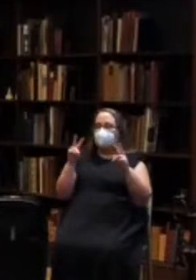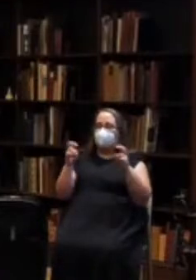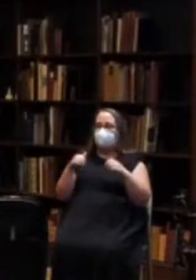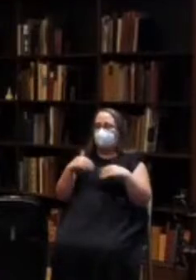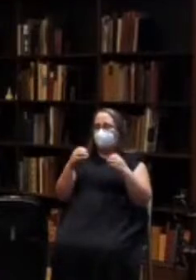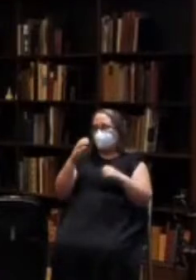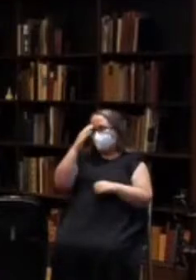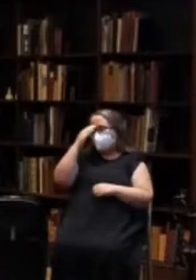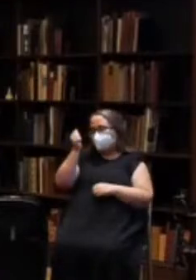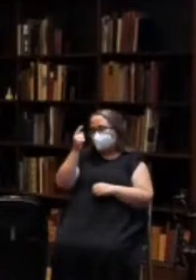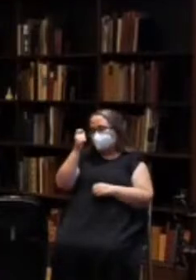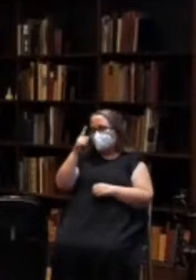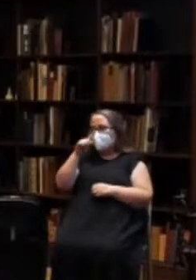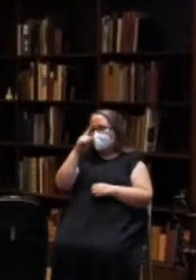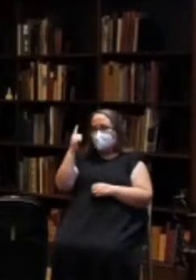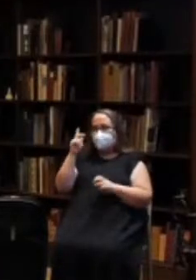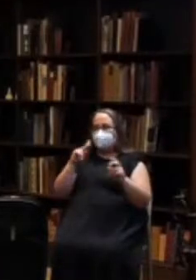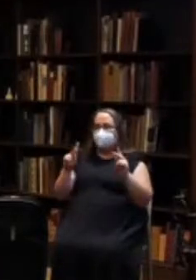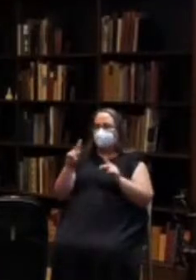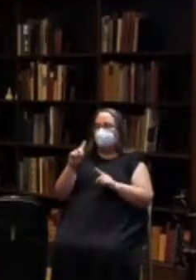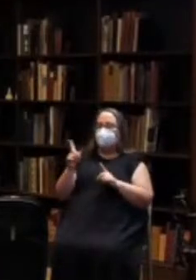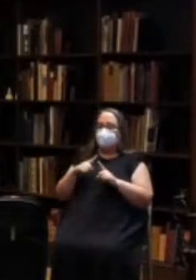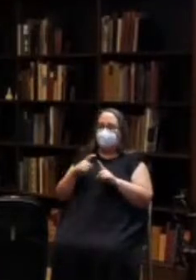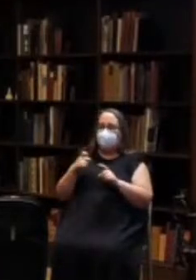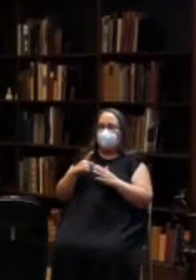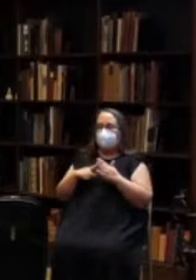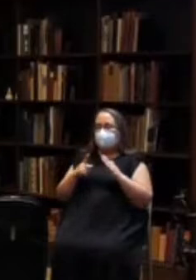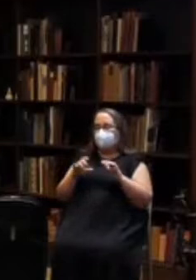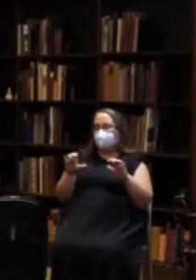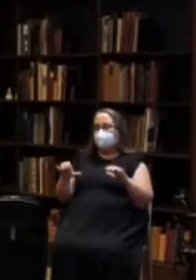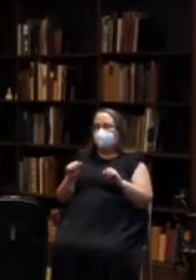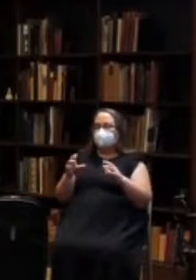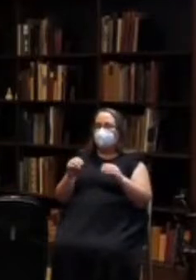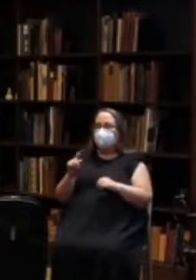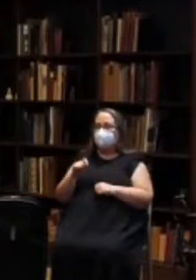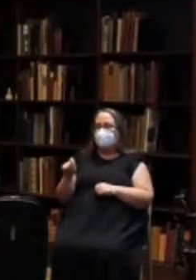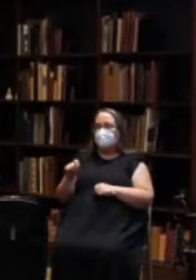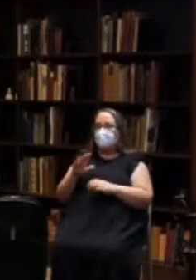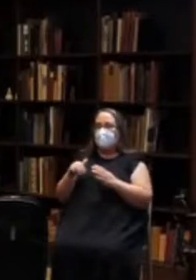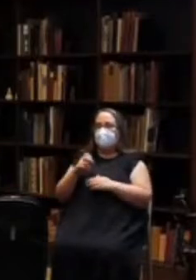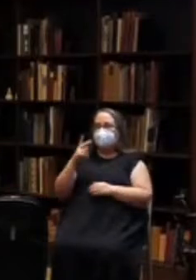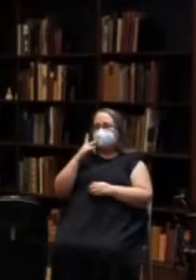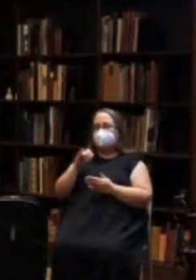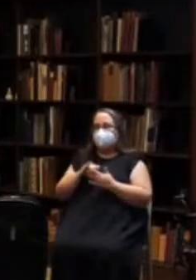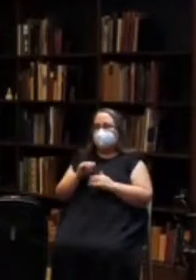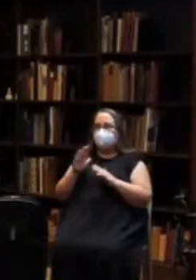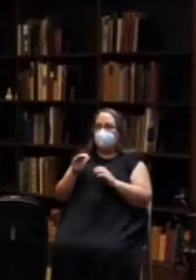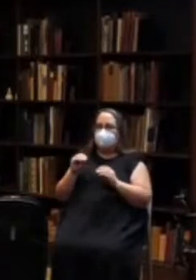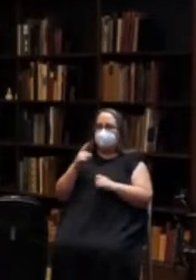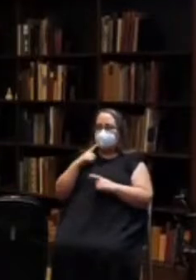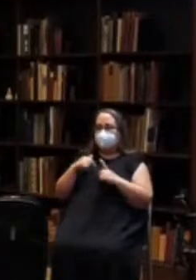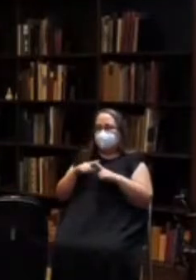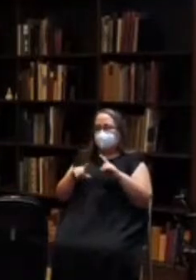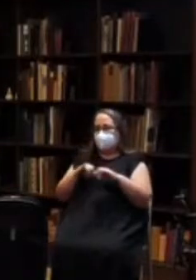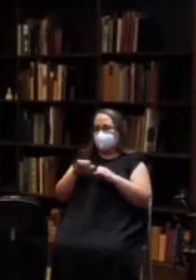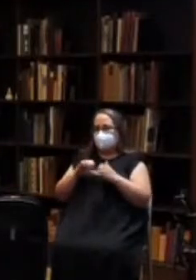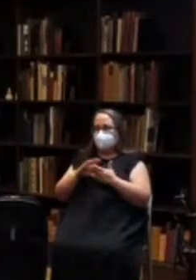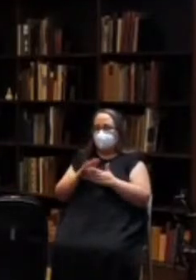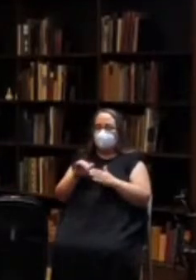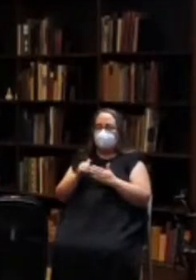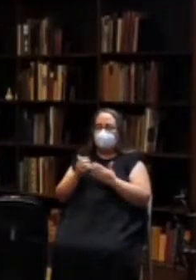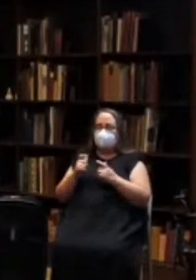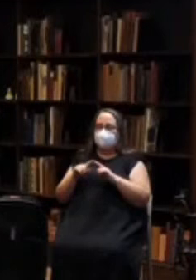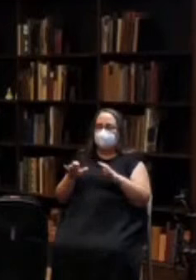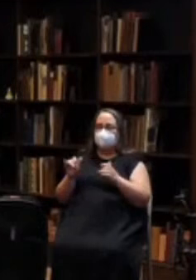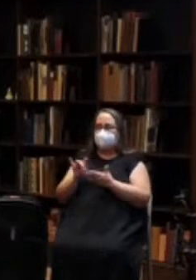had no knowledge or understanding of Black folks and where they come from or what they do. So therefore, all he could see was that it was hopeless for me to stay in school. All he wanted